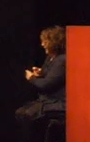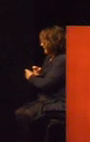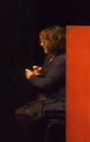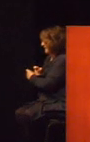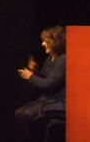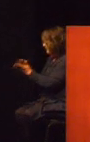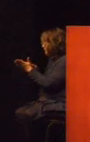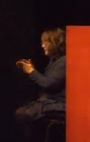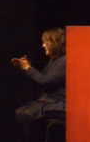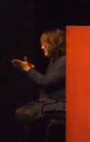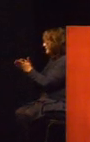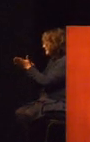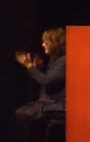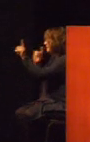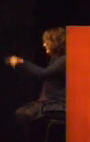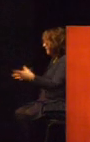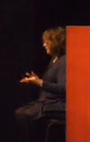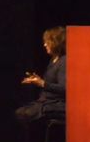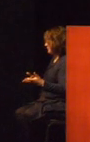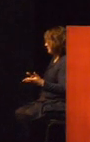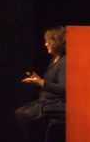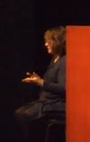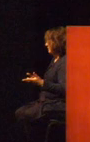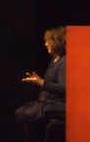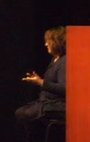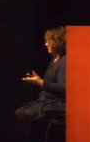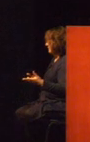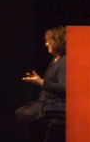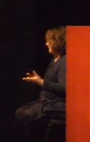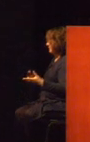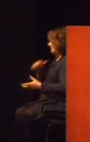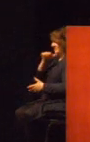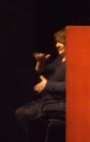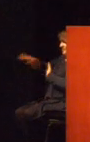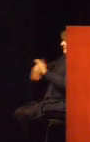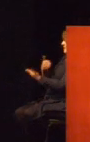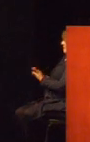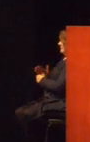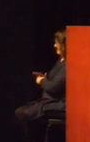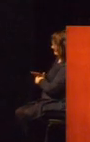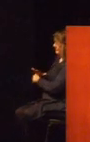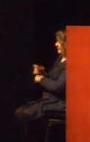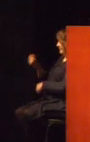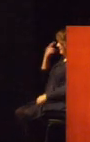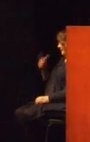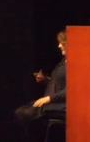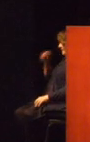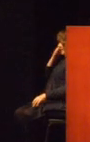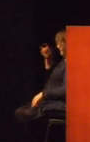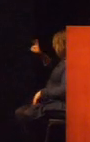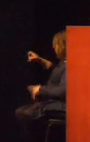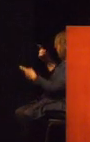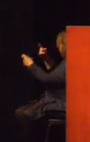of answers, and they're not all going to be completely coherent, because if you ask a